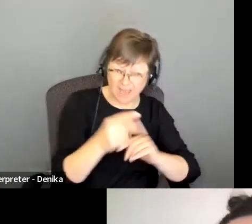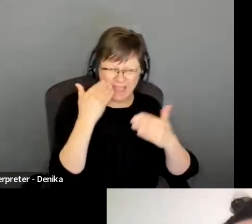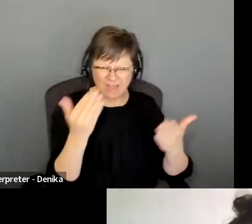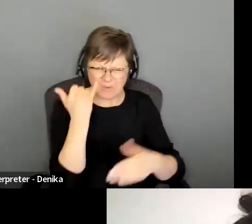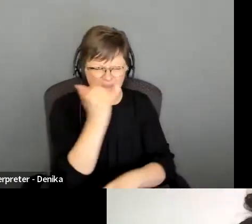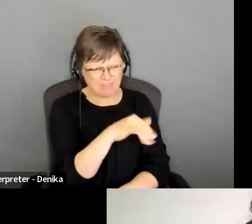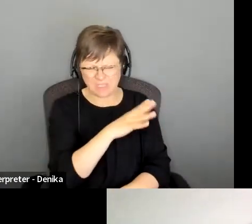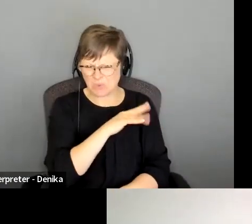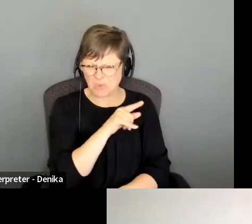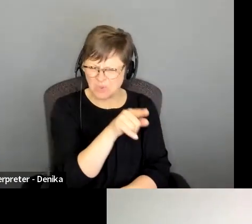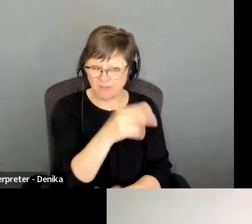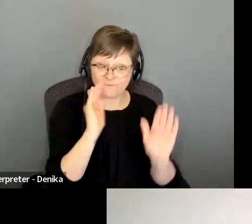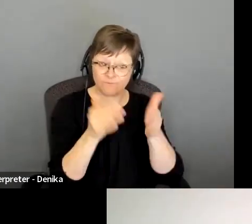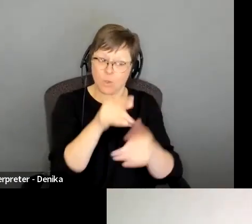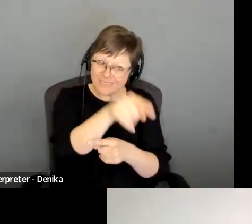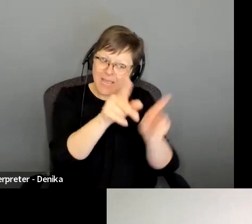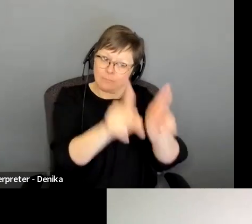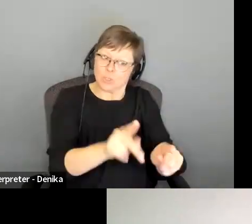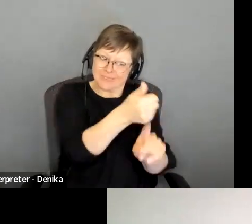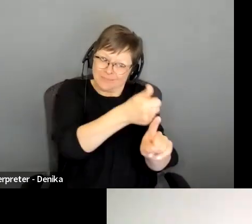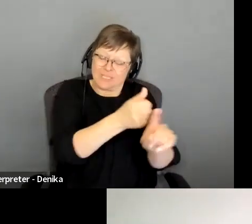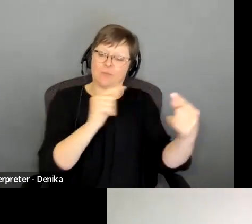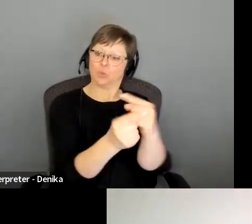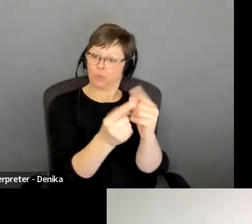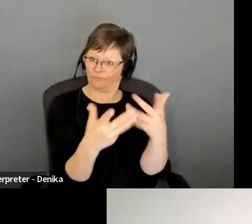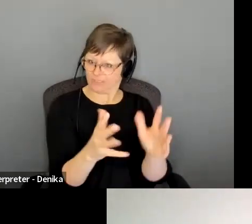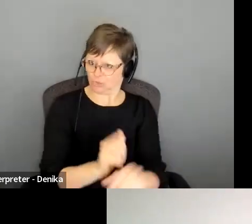and concentrate on the person who is receiving